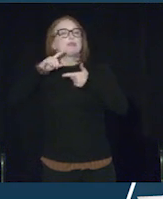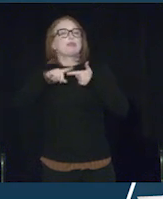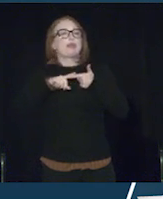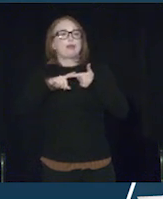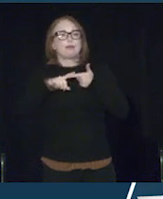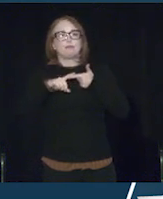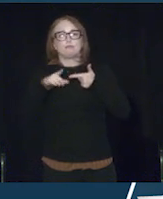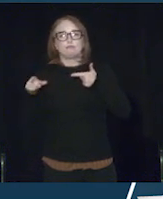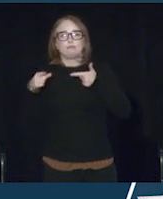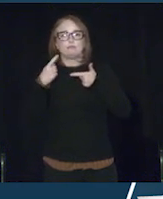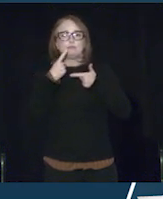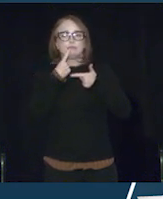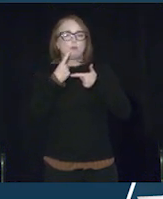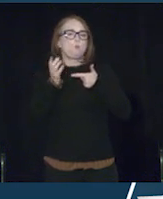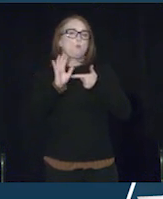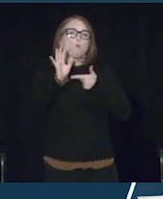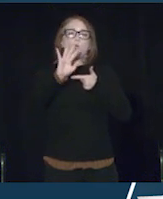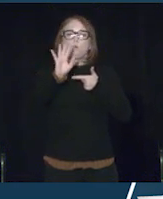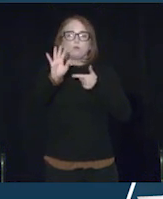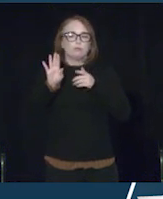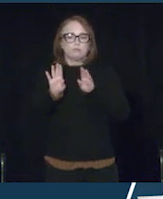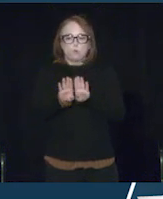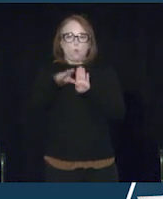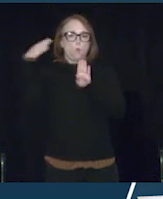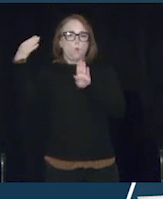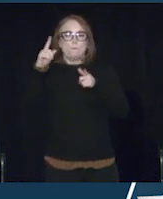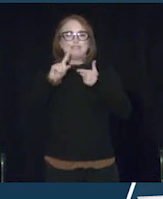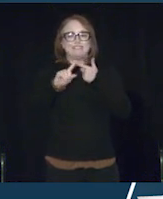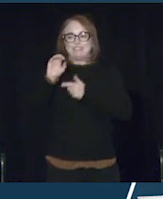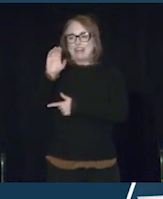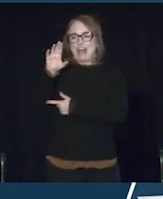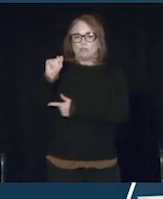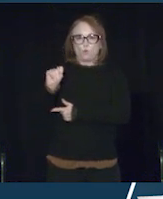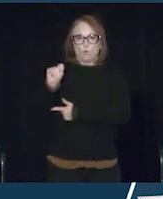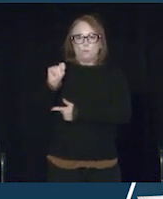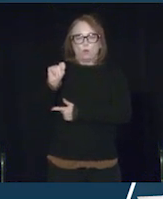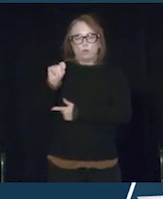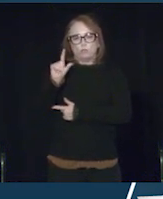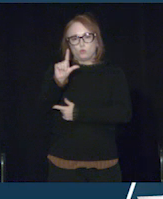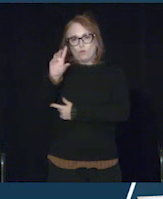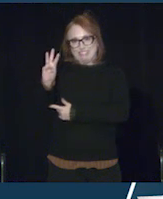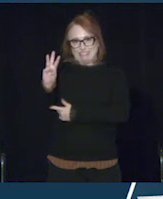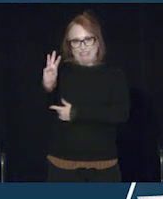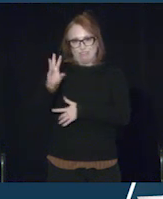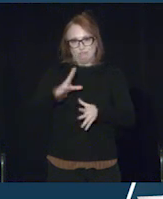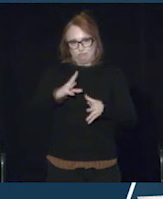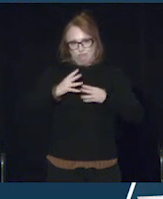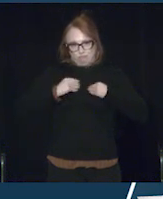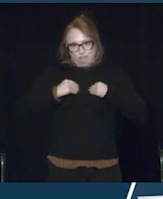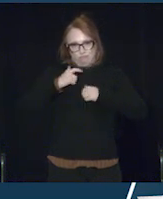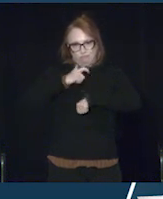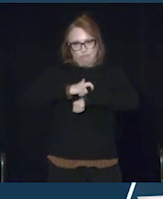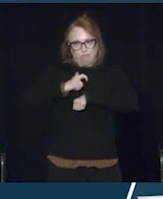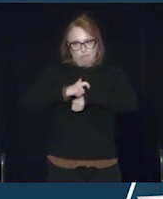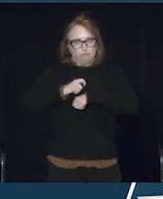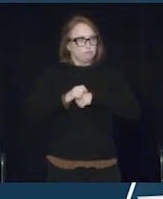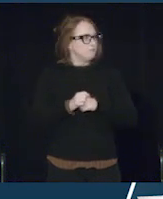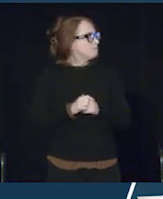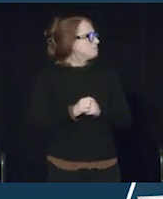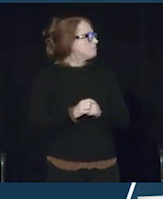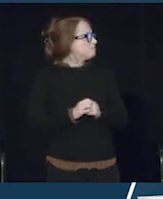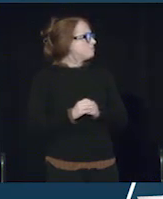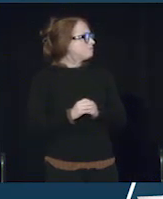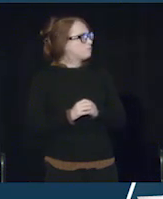well, they're not open until like October 26th to be able to take her. But I'm not sure.